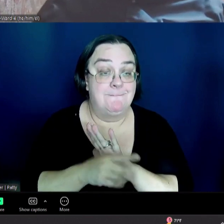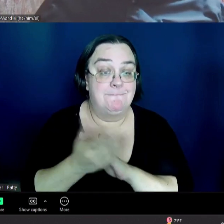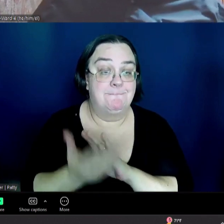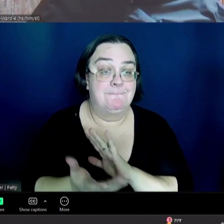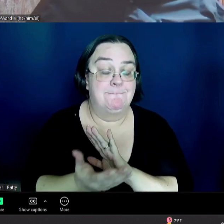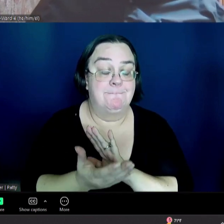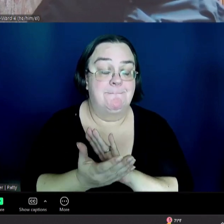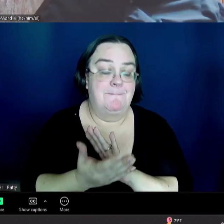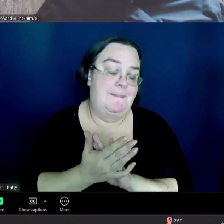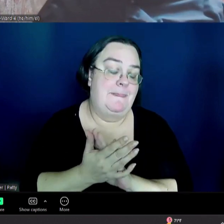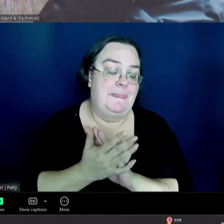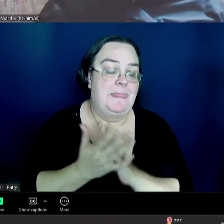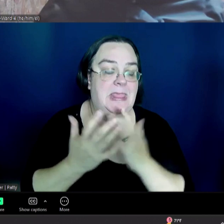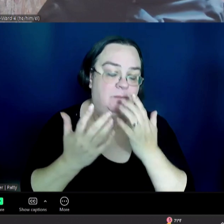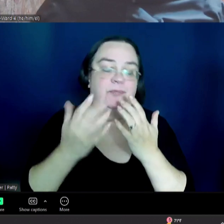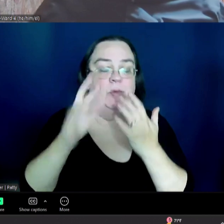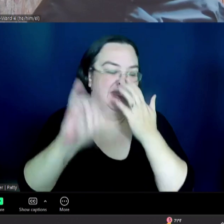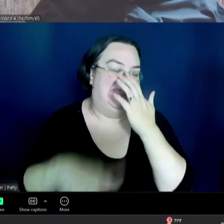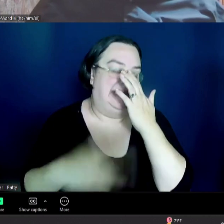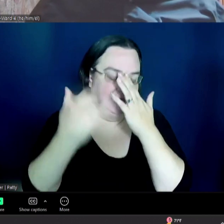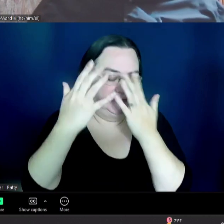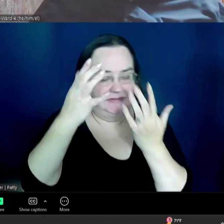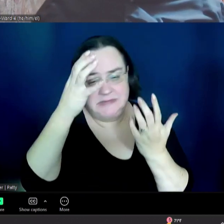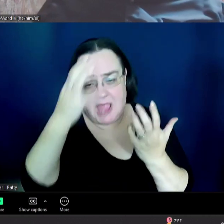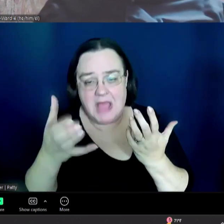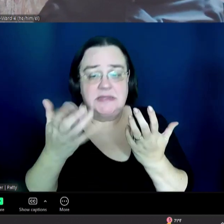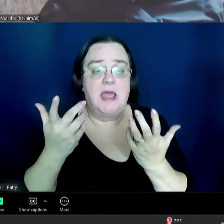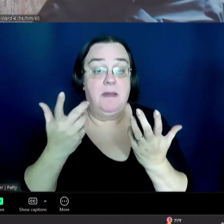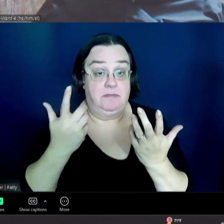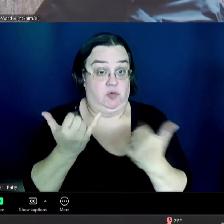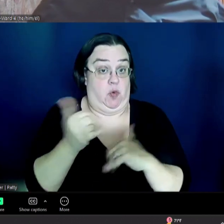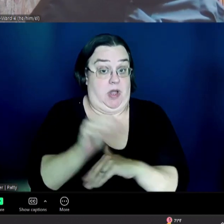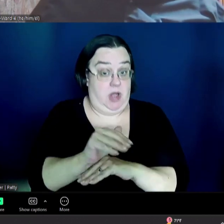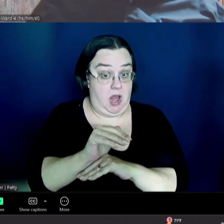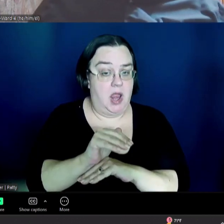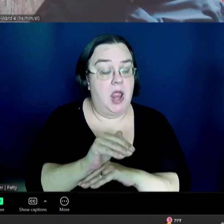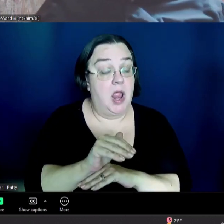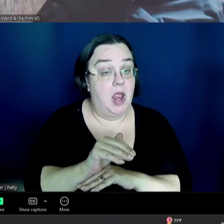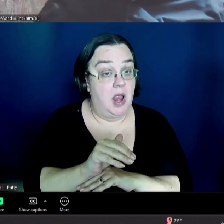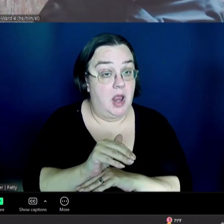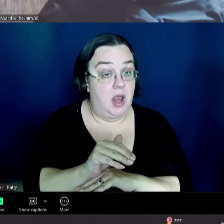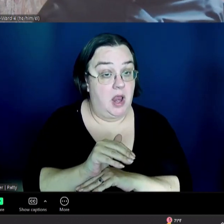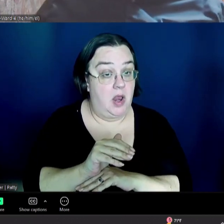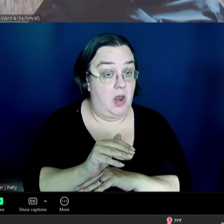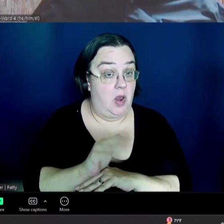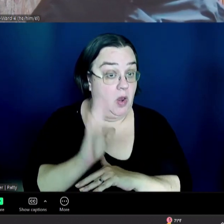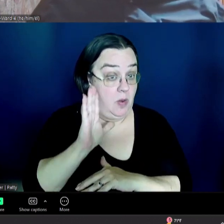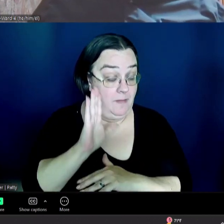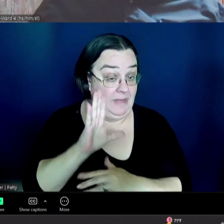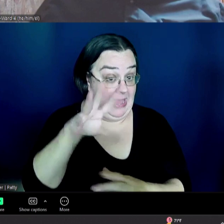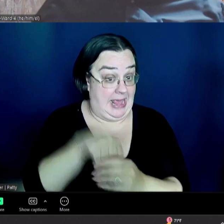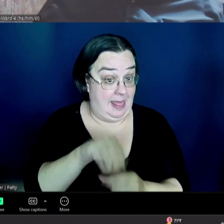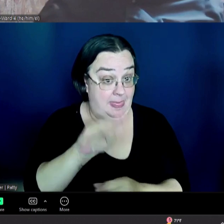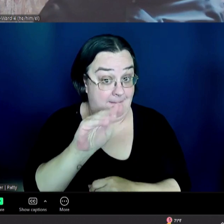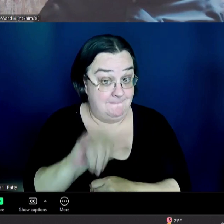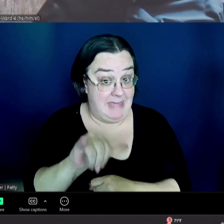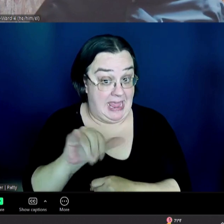or this concept or framework tonight, could it be in the May newsletter, Mr. Galloway?